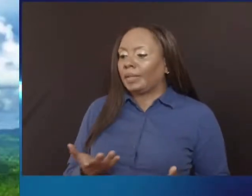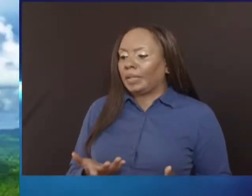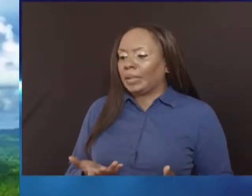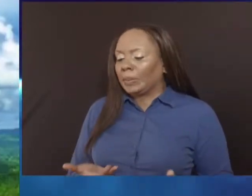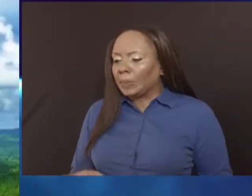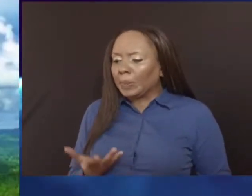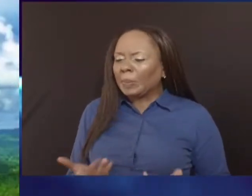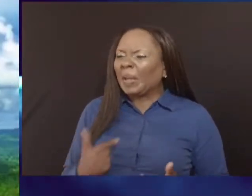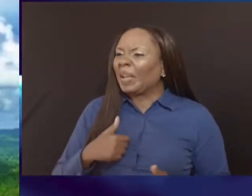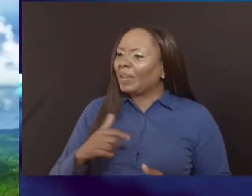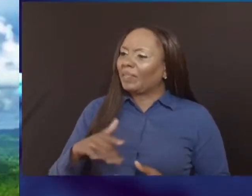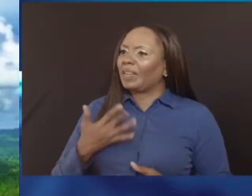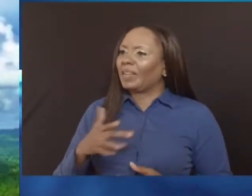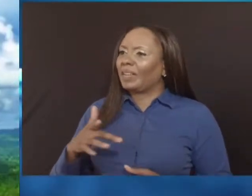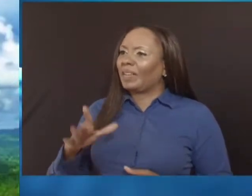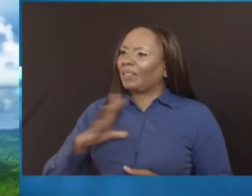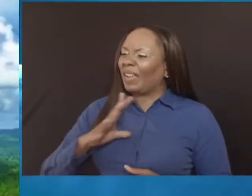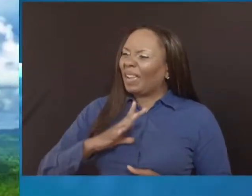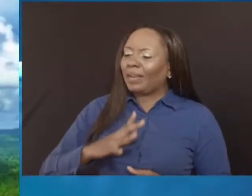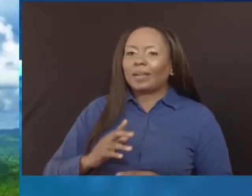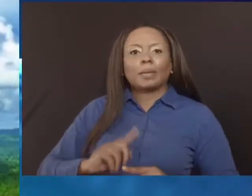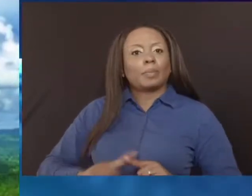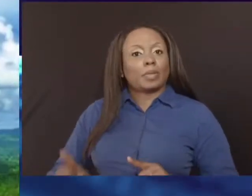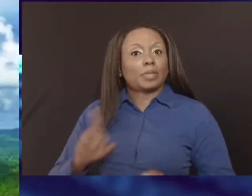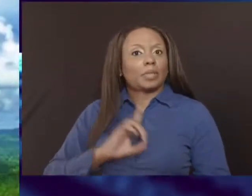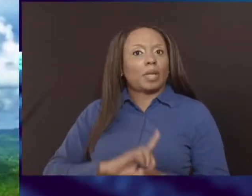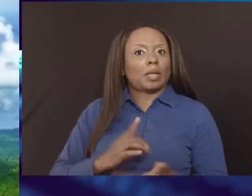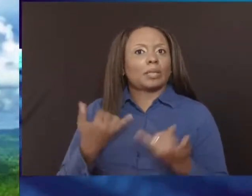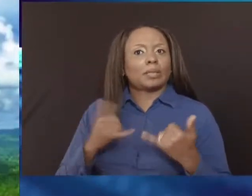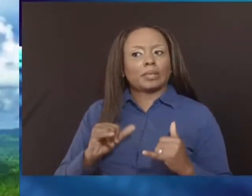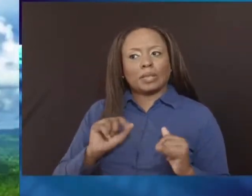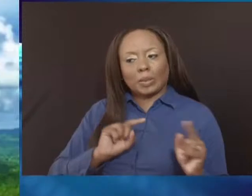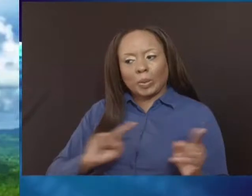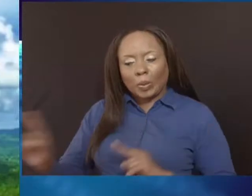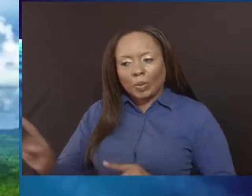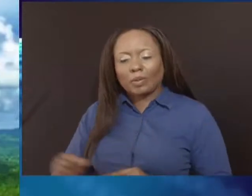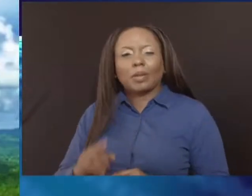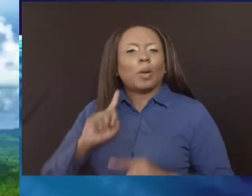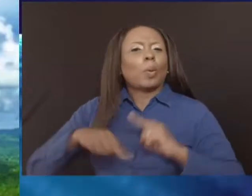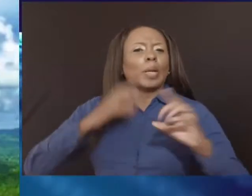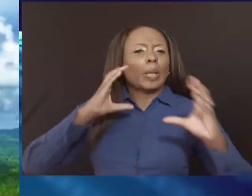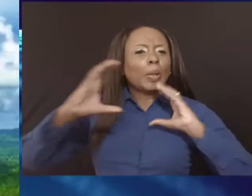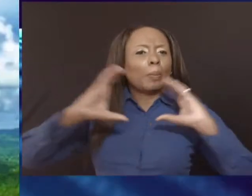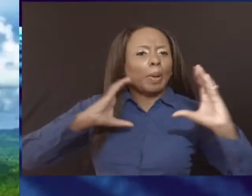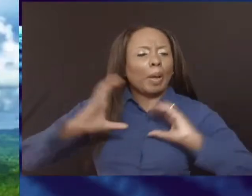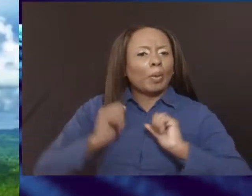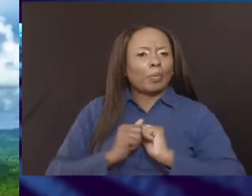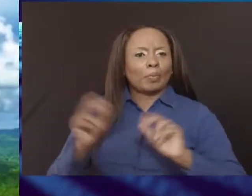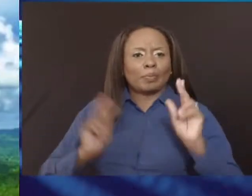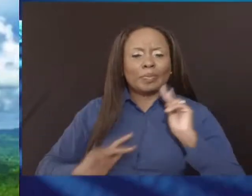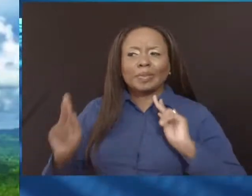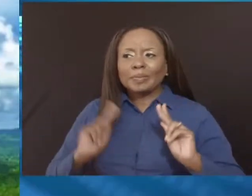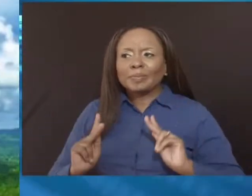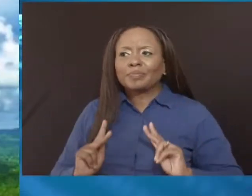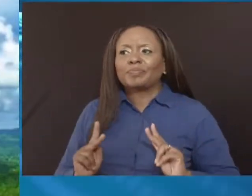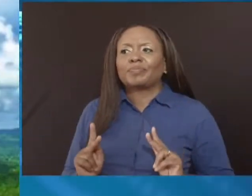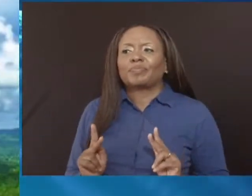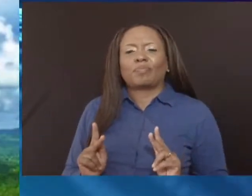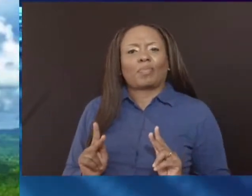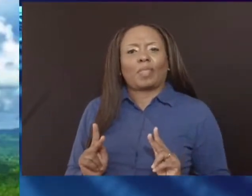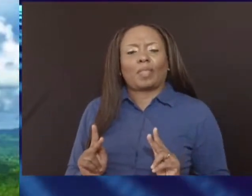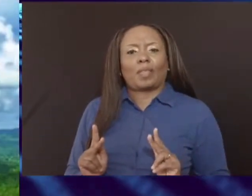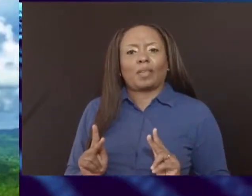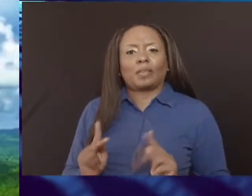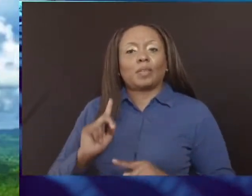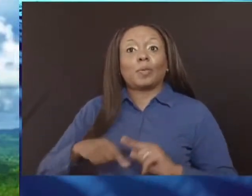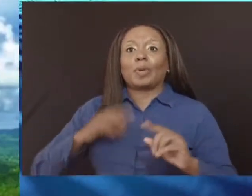that person's, because history taking and communicating with patients is not something that we have recently started